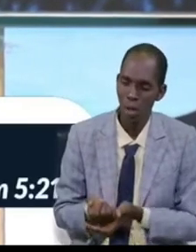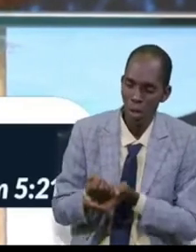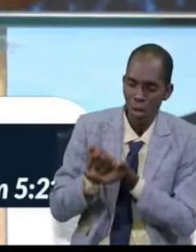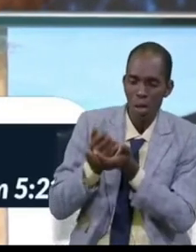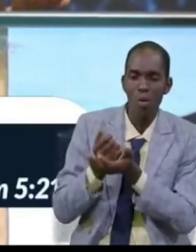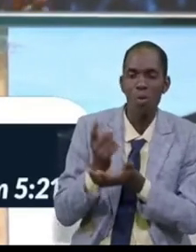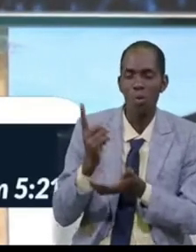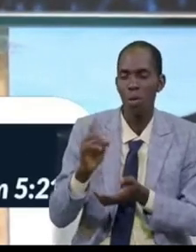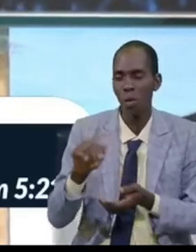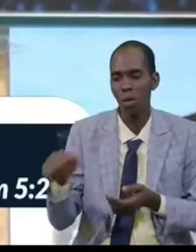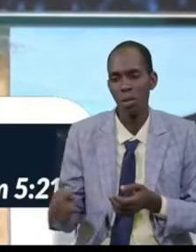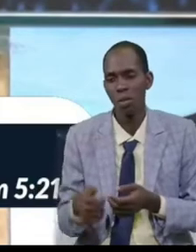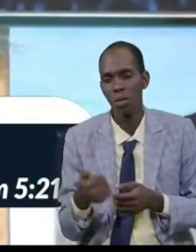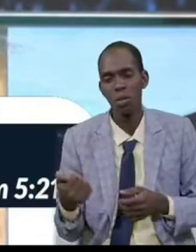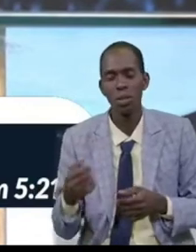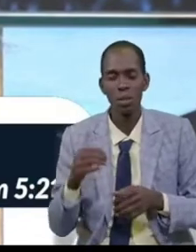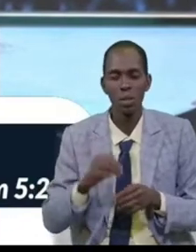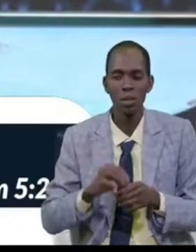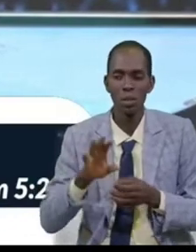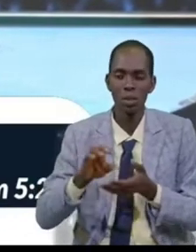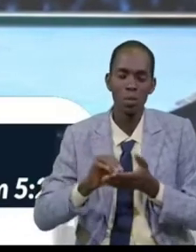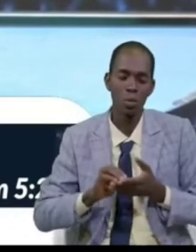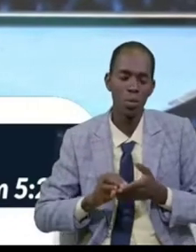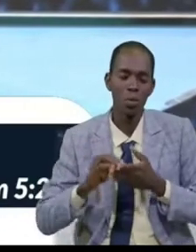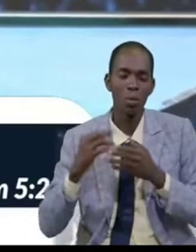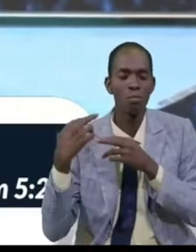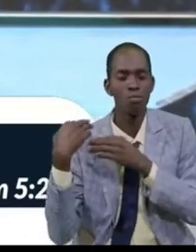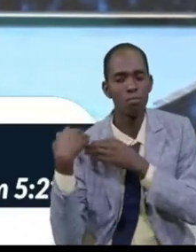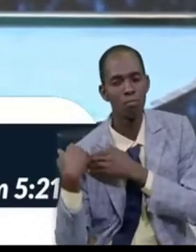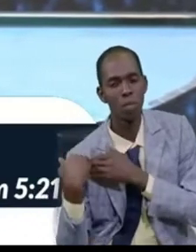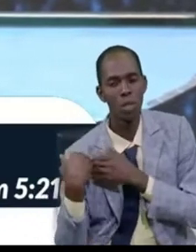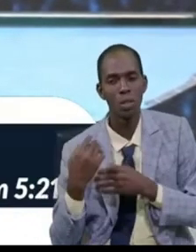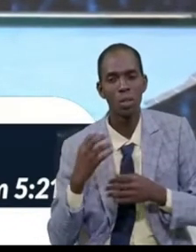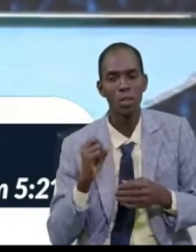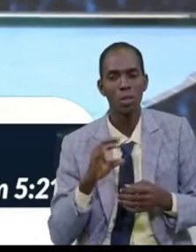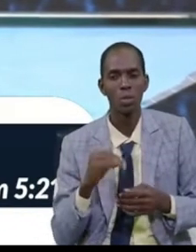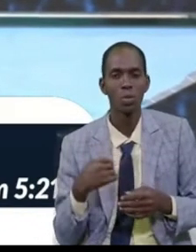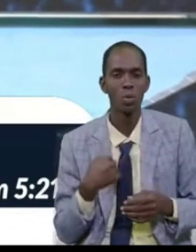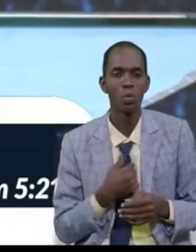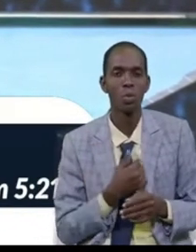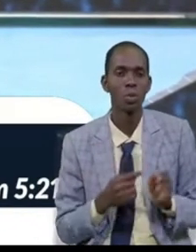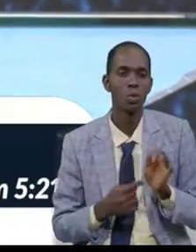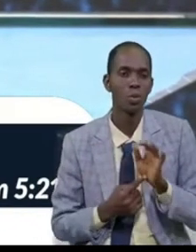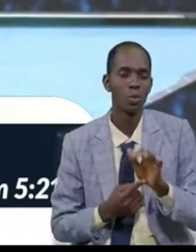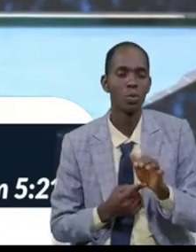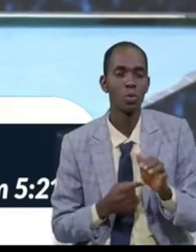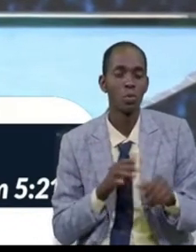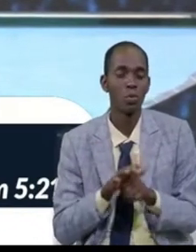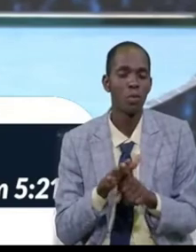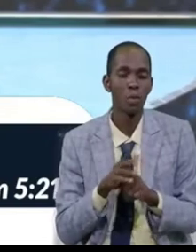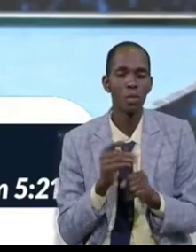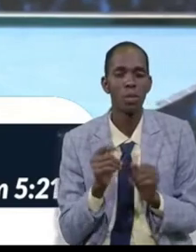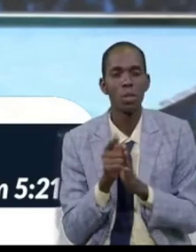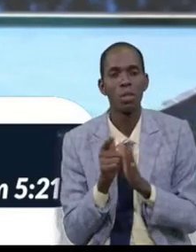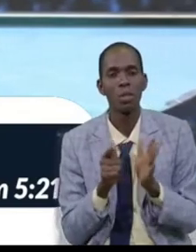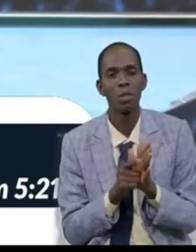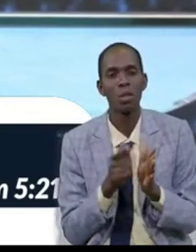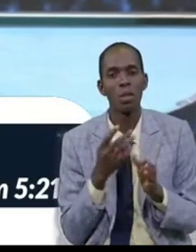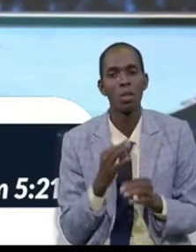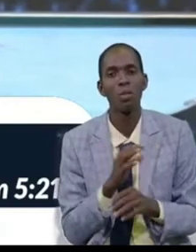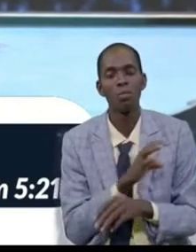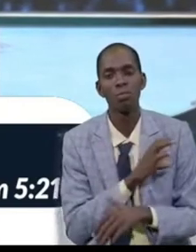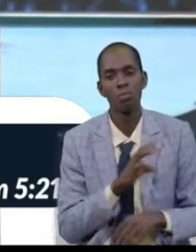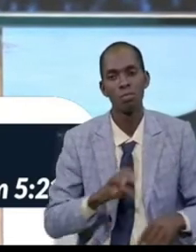another's bodies, and so fulfill the law of Christ. Look at verse 9. In verse